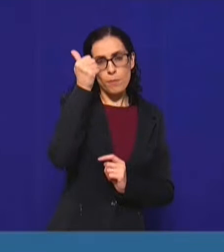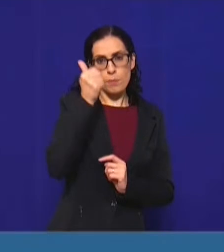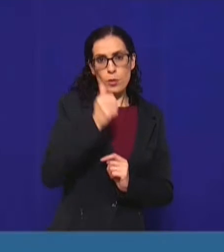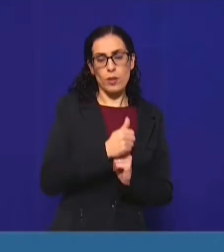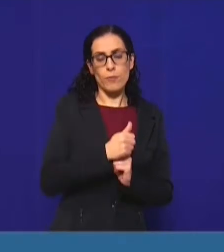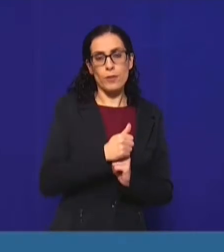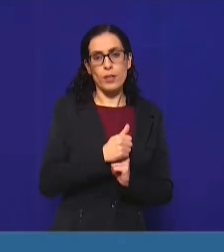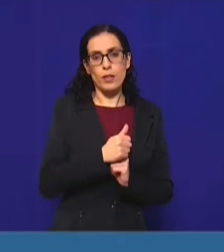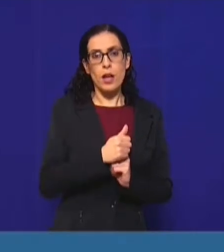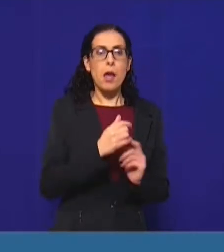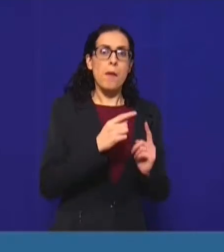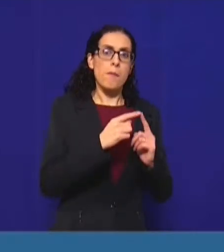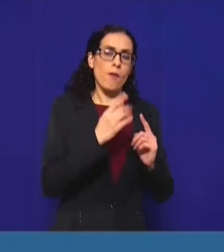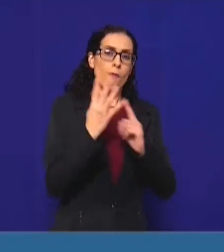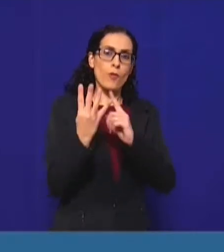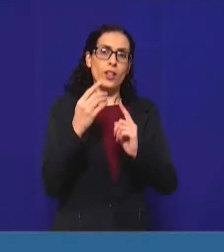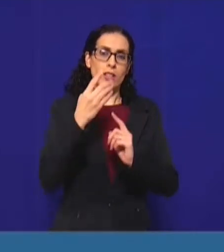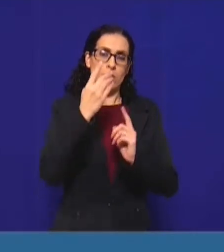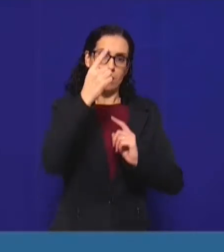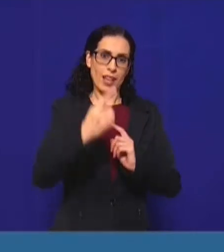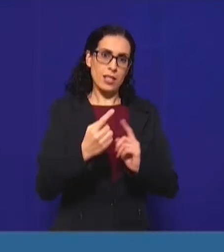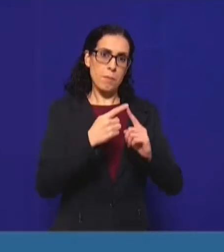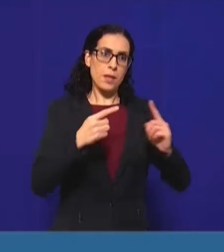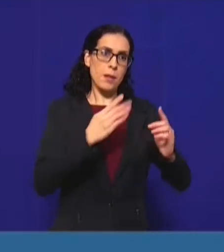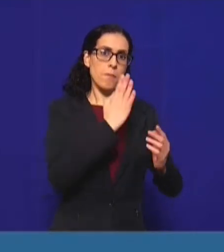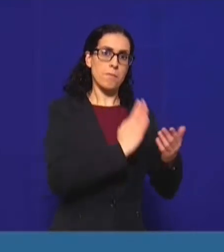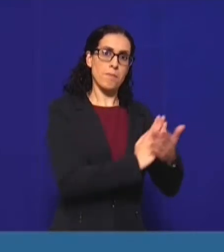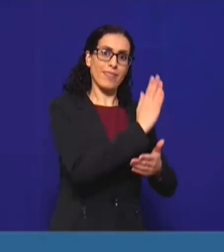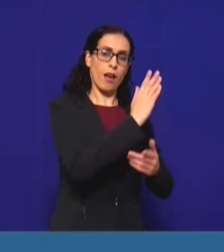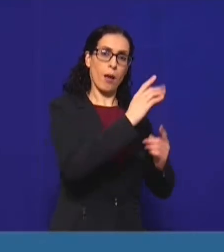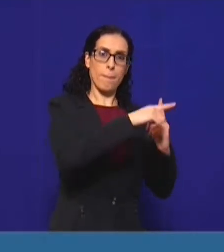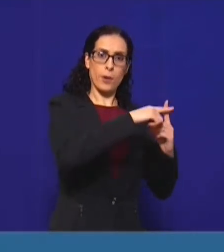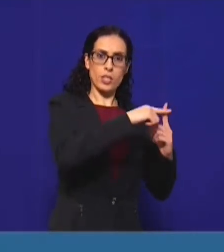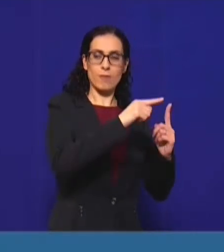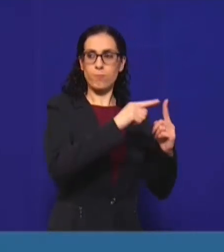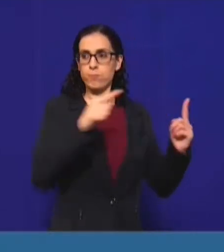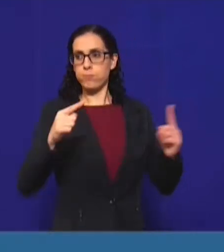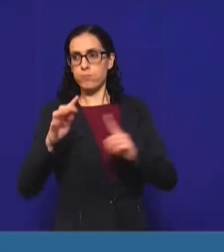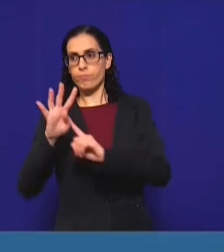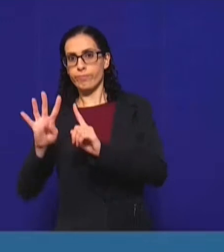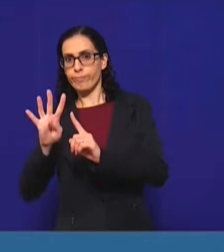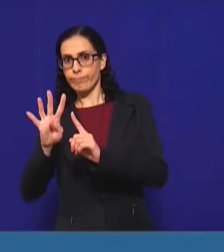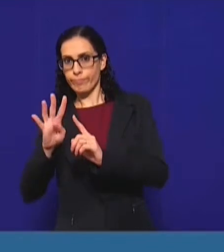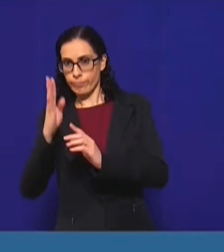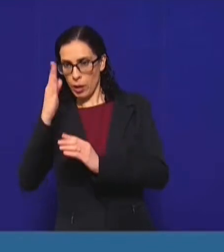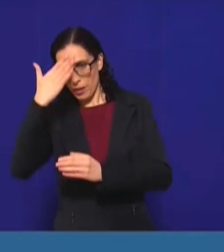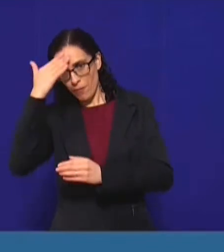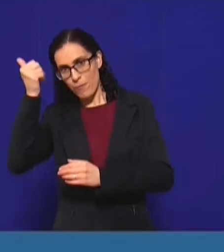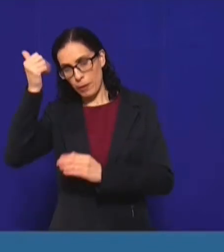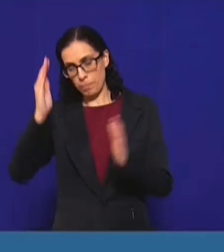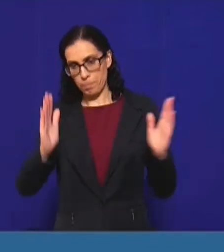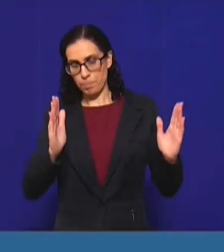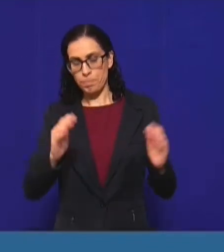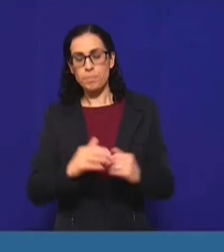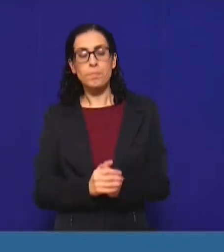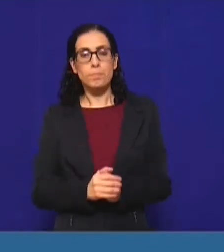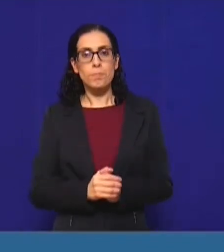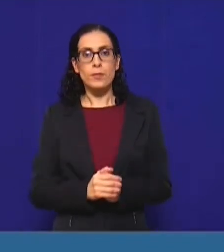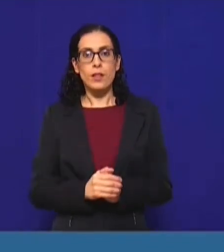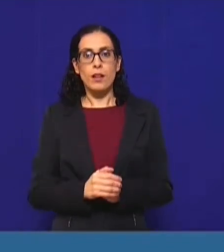mbagħad ma jkunx għadu infettiv. L-CDC u anke CDC Amerikana u anke diversi pajjiżi